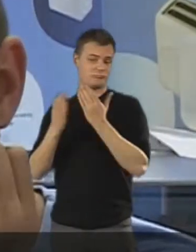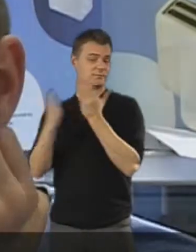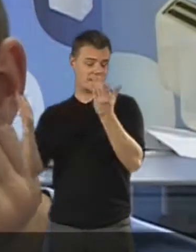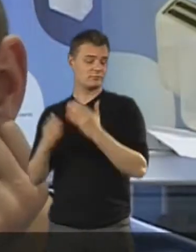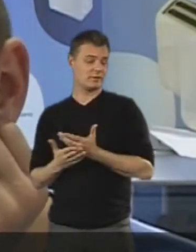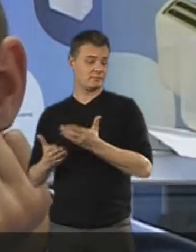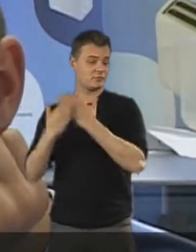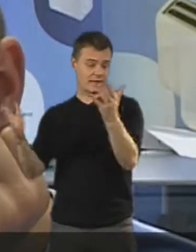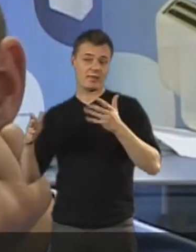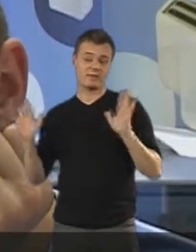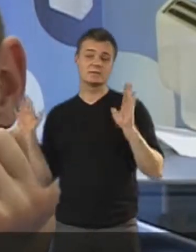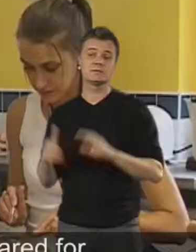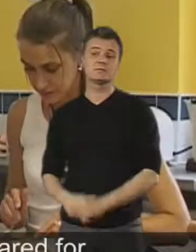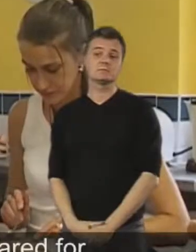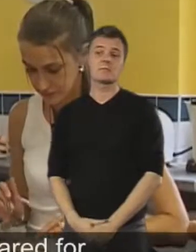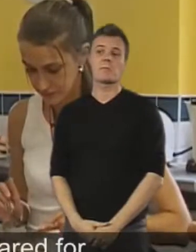Respect, that's it.